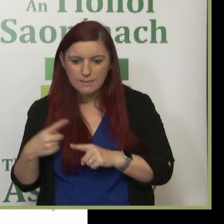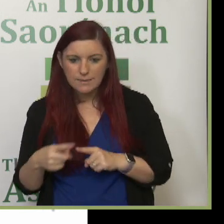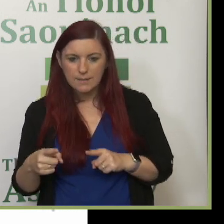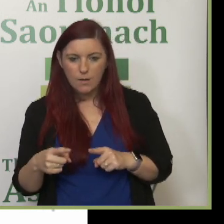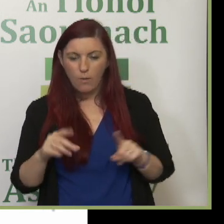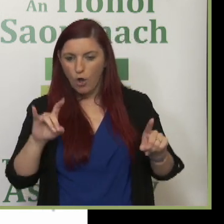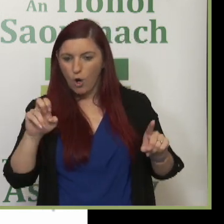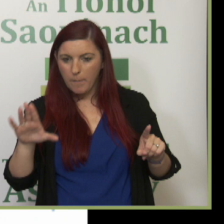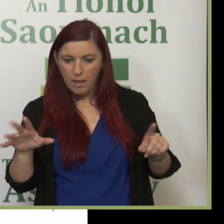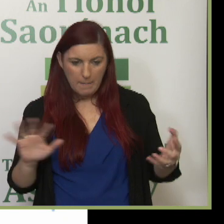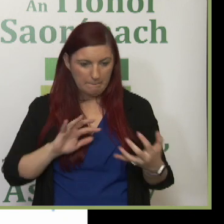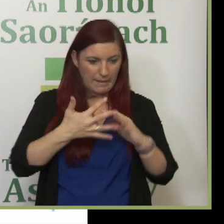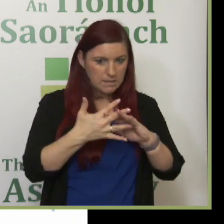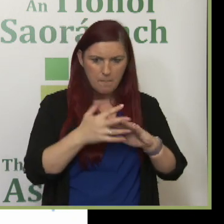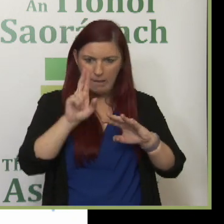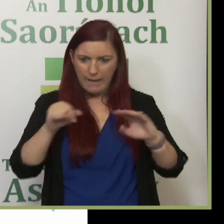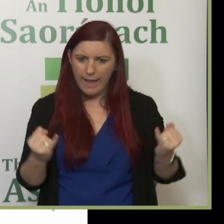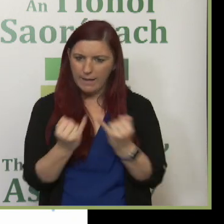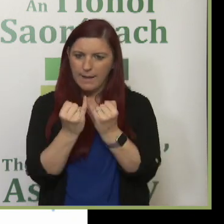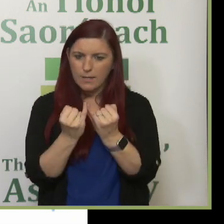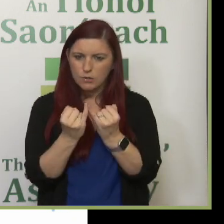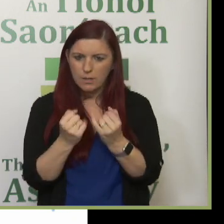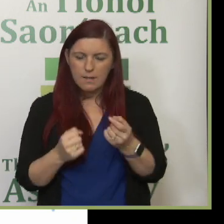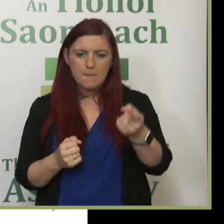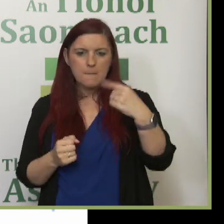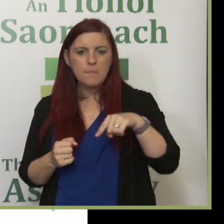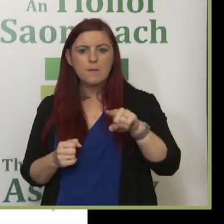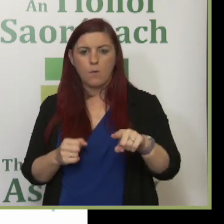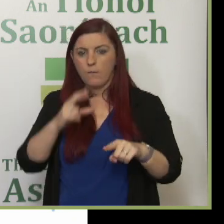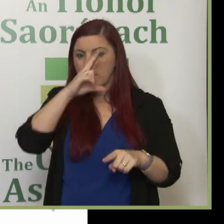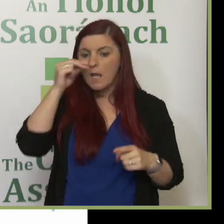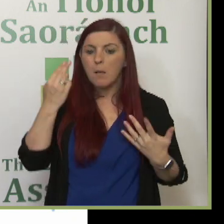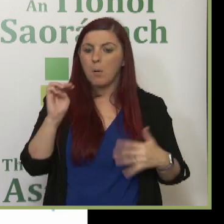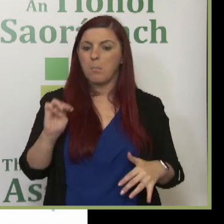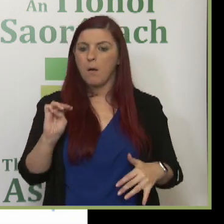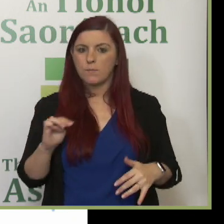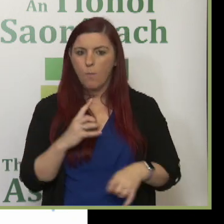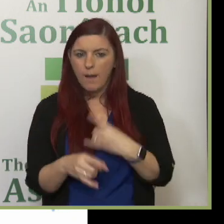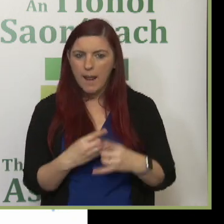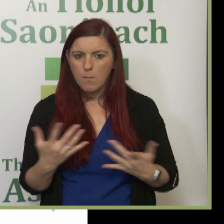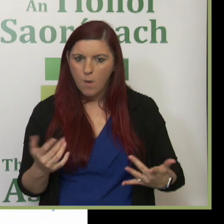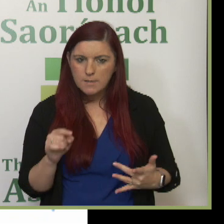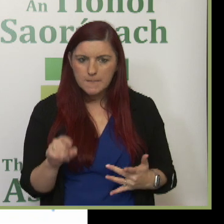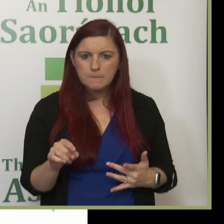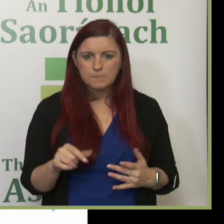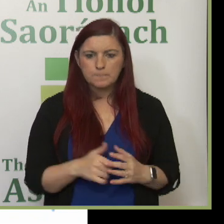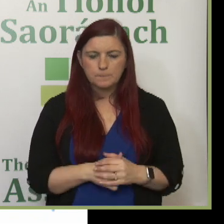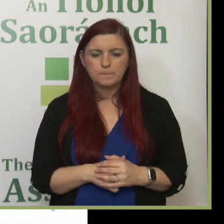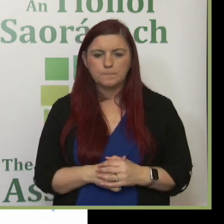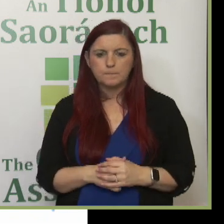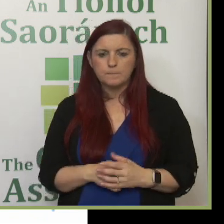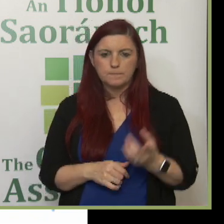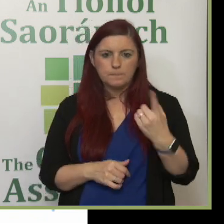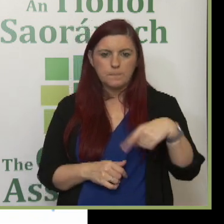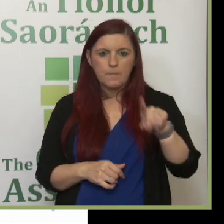cannabis. And just to give you a very quick example of what the implications of this and why it's often important to consider, this is some real data, toxicological data